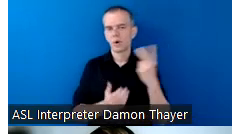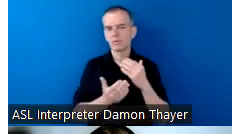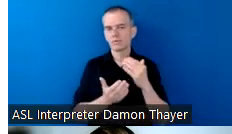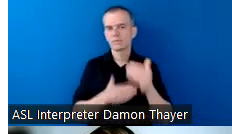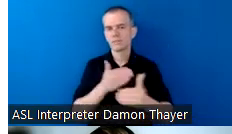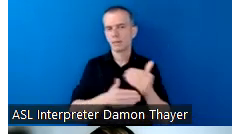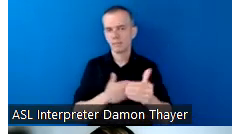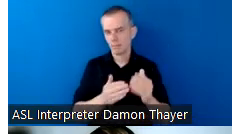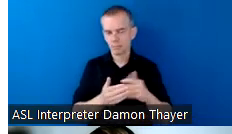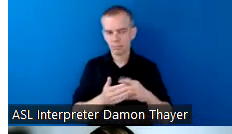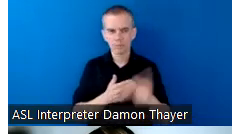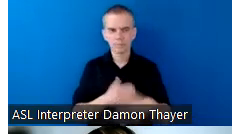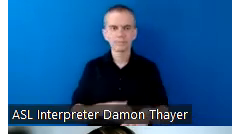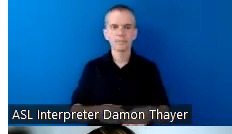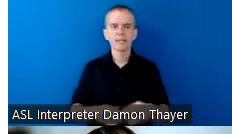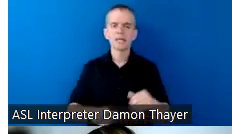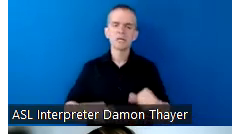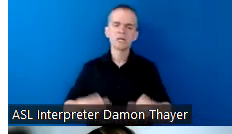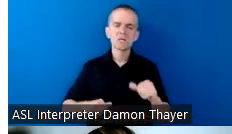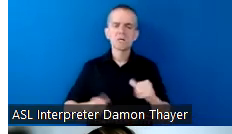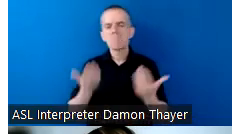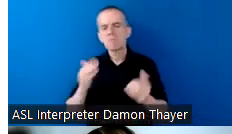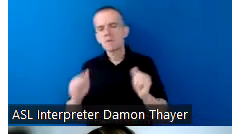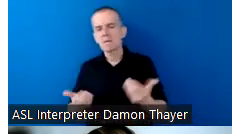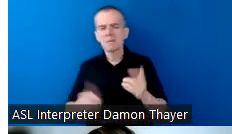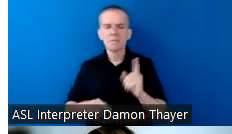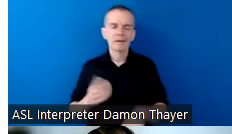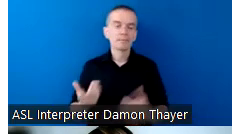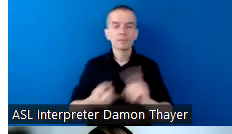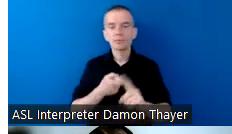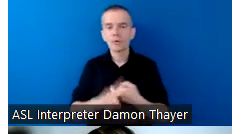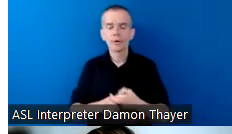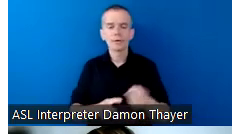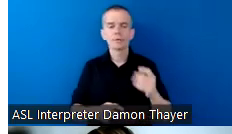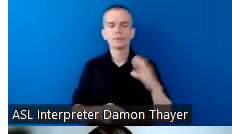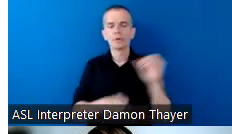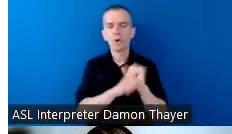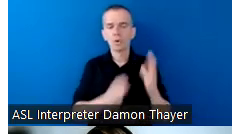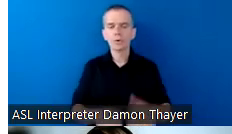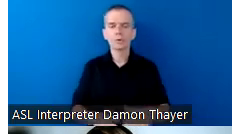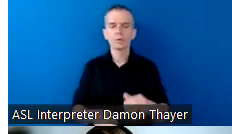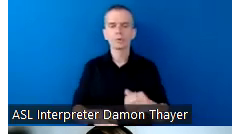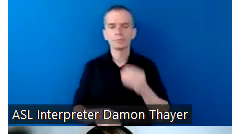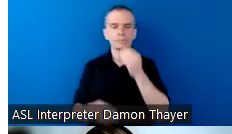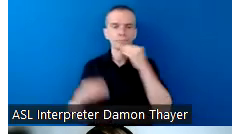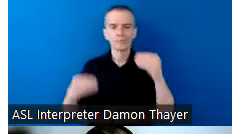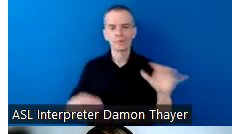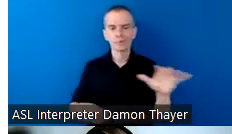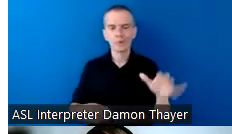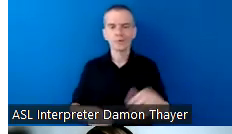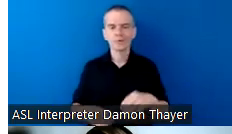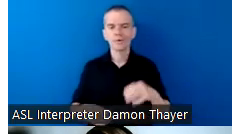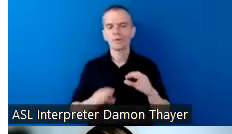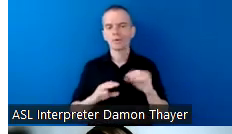be considered questionable might be a friend, a coworker, your grocery teller, I know another family member like a cousin or a